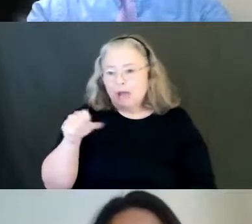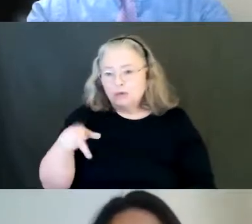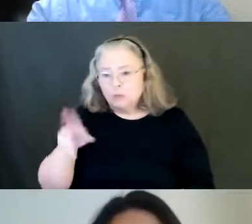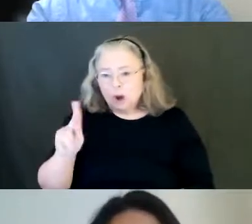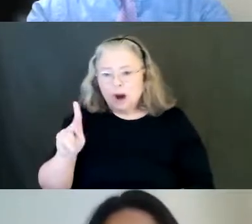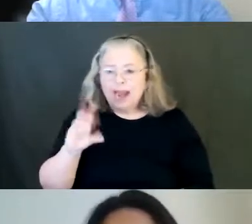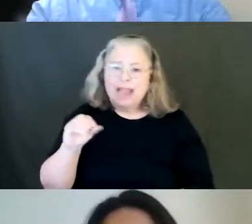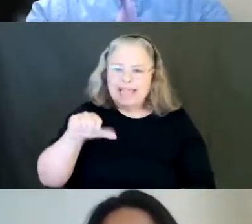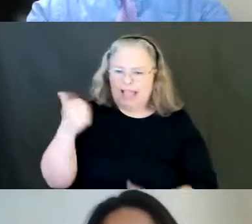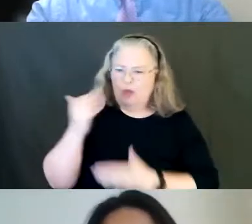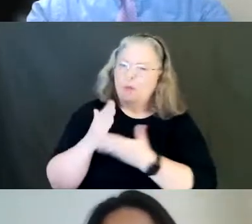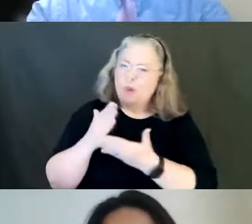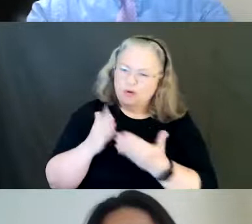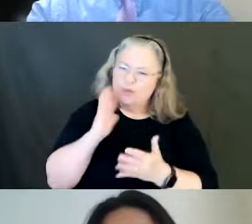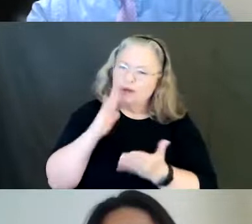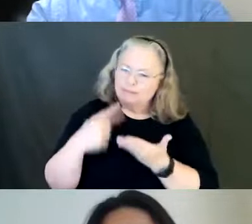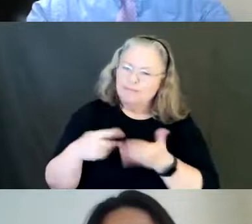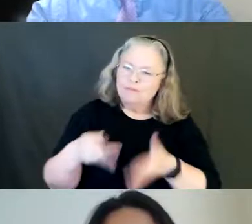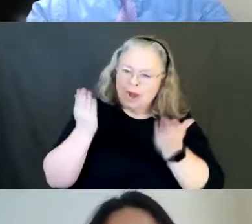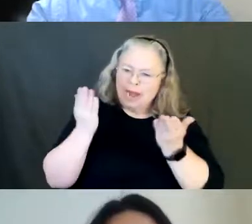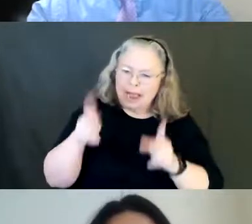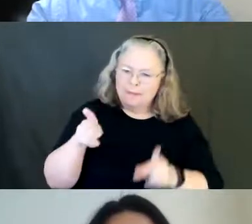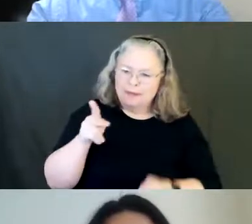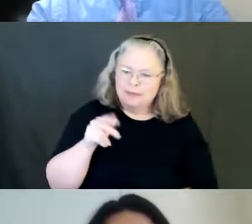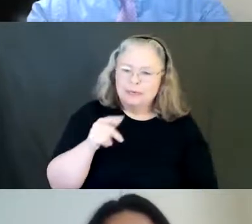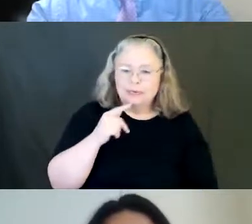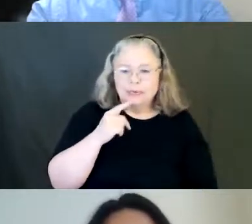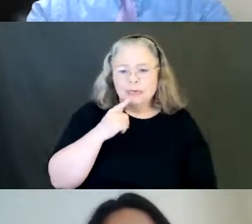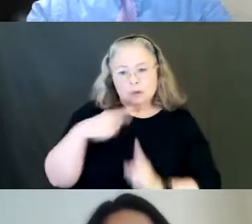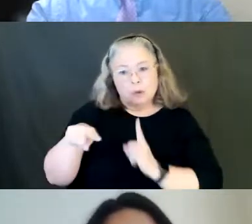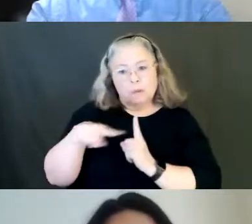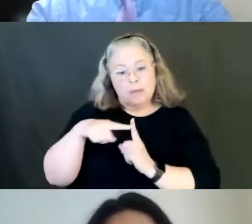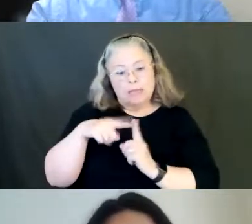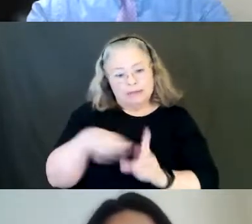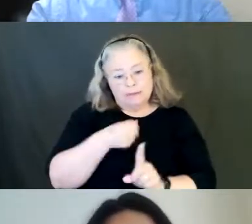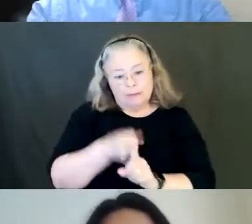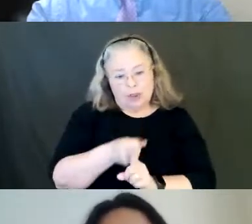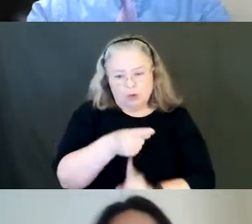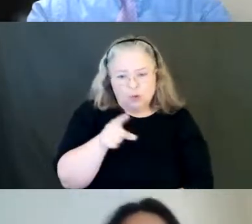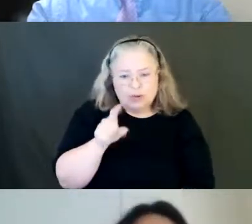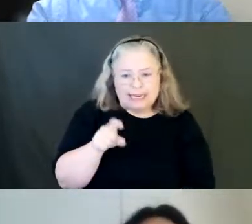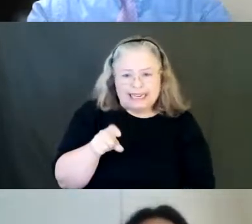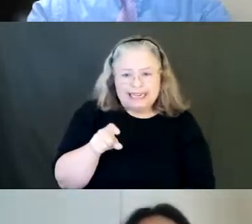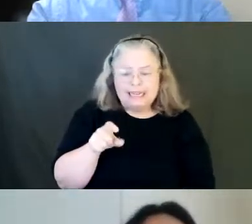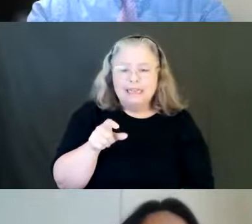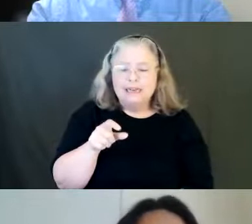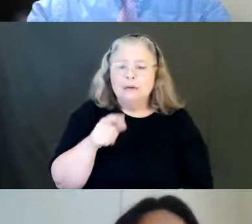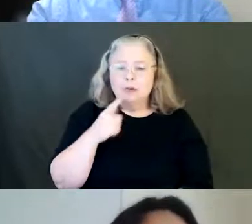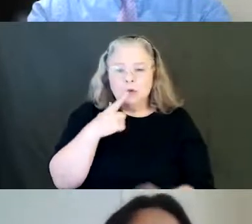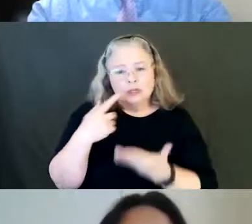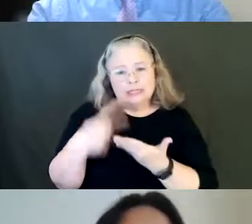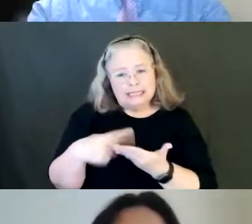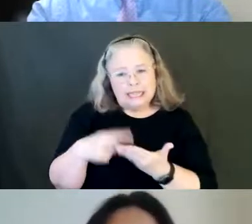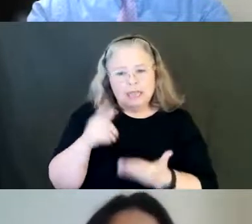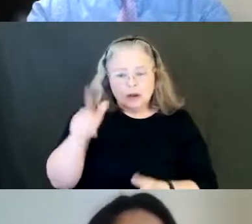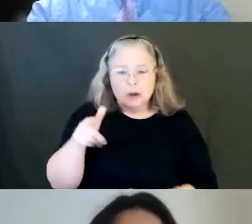that we'll discuss? So it's the positive impact that you need that we're going to be able to discuss further.